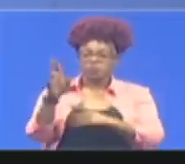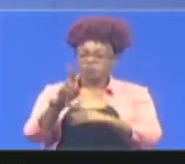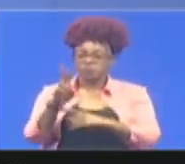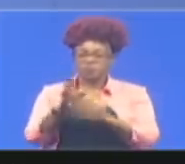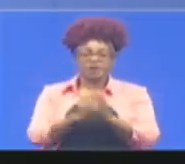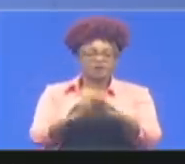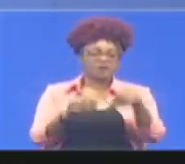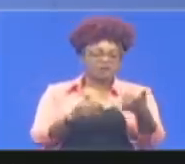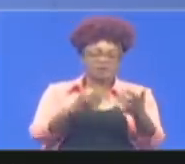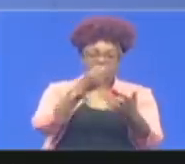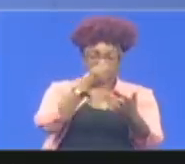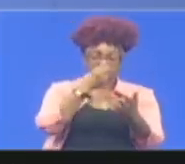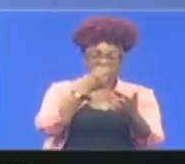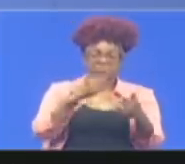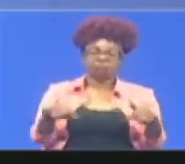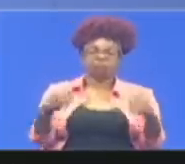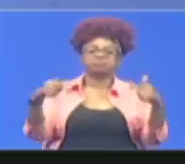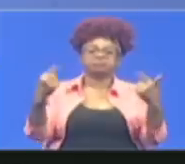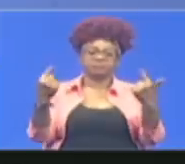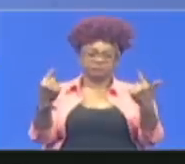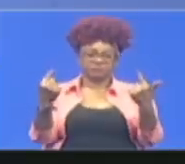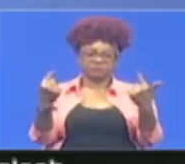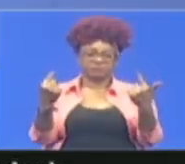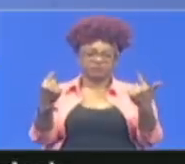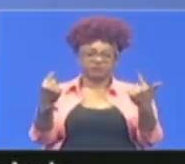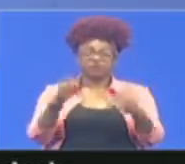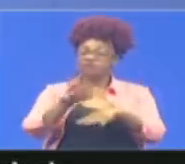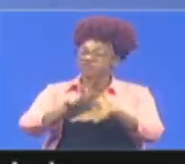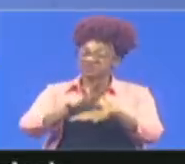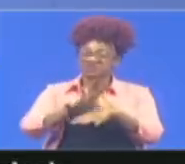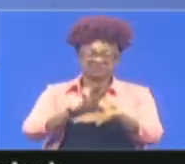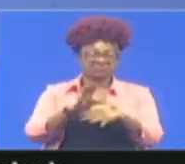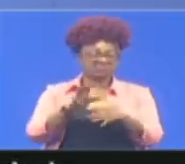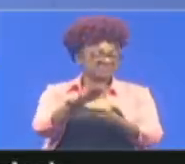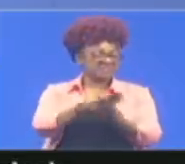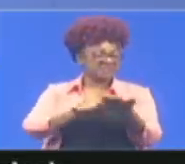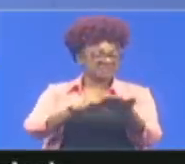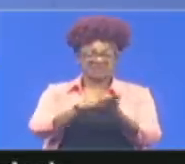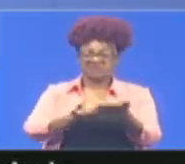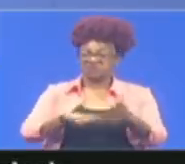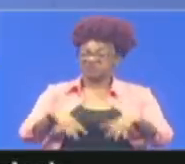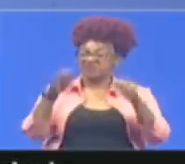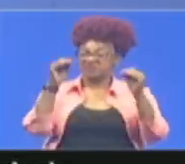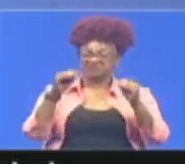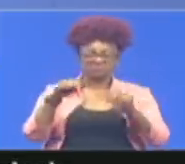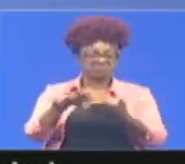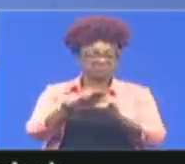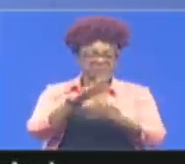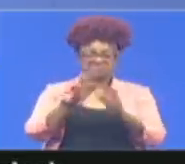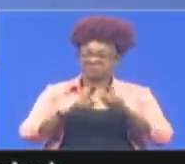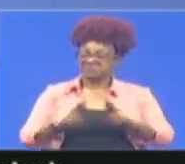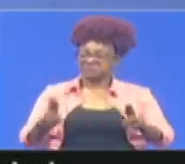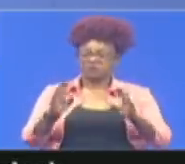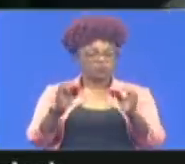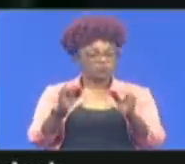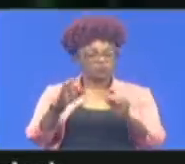reduced houses of worship into battlegrounds. The church no longer a place to find solace or common ground. Olive Burrows tells